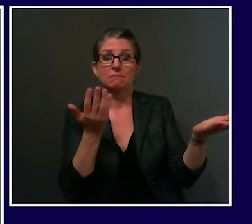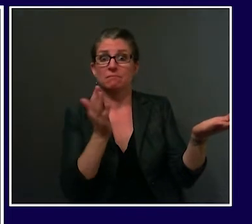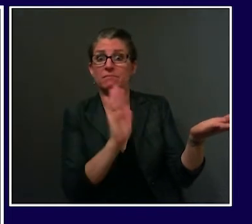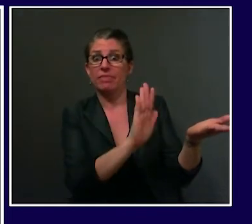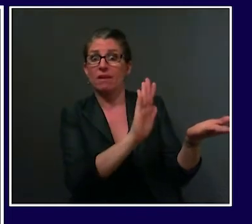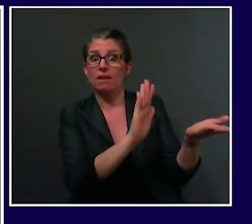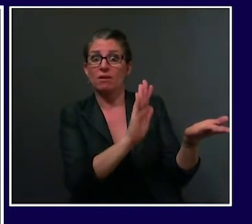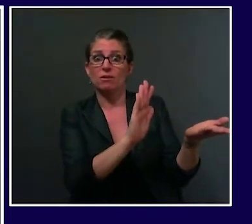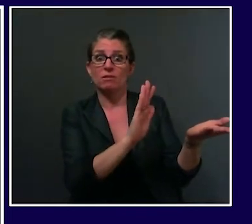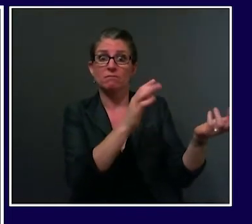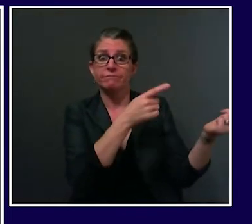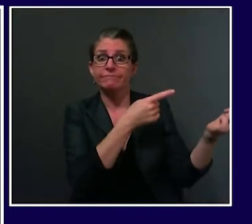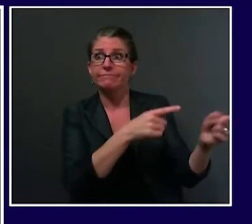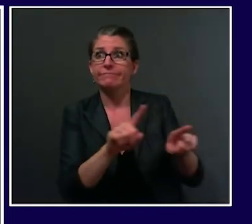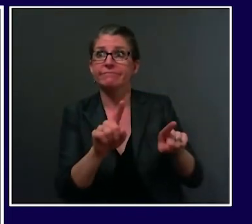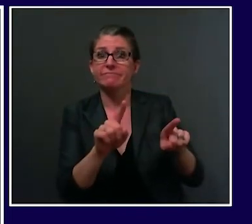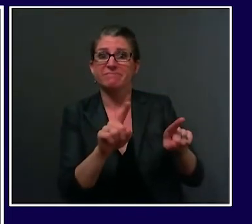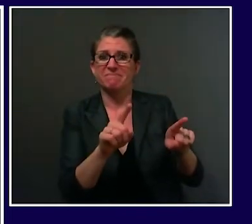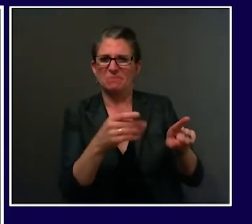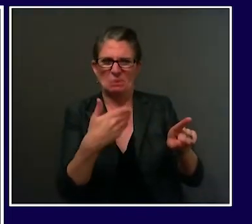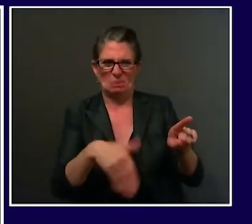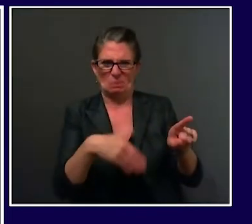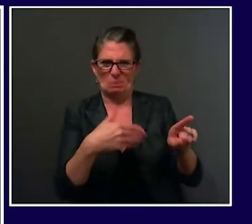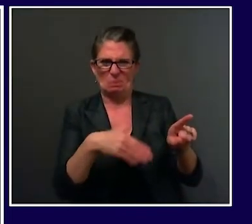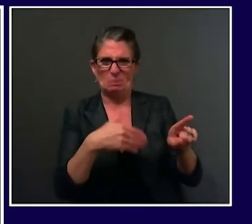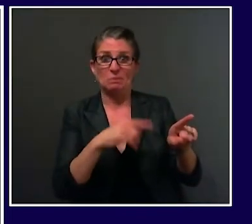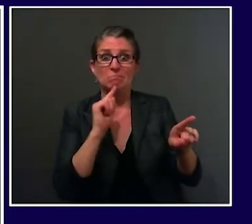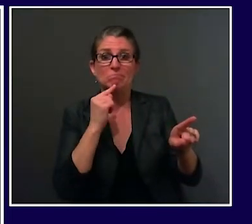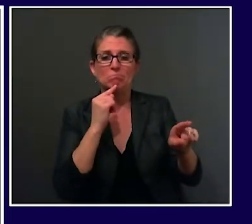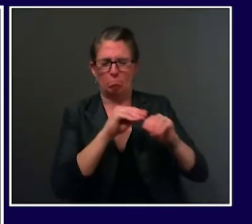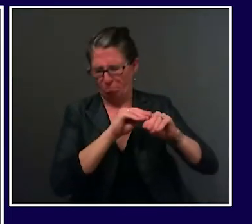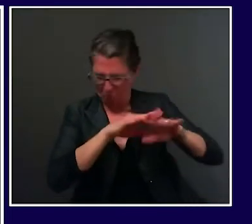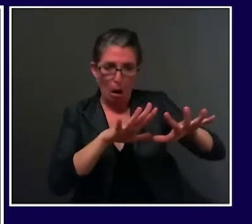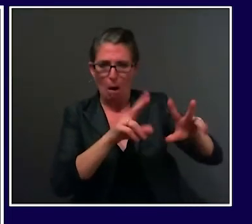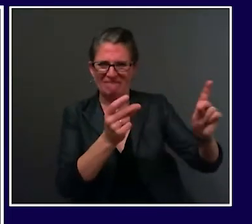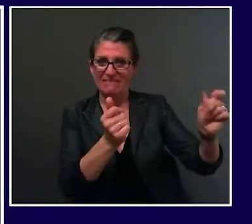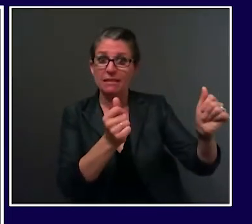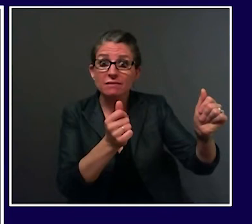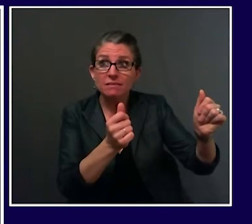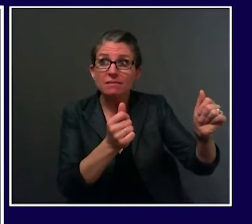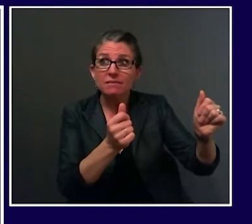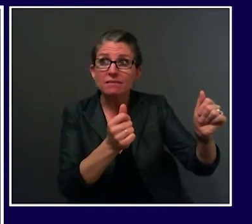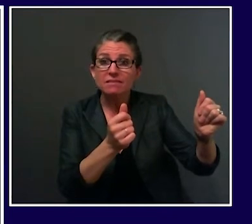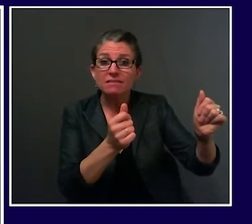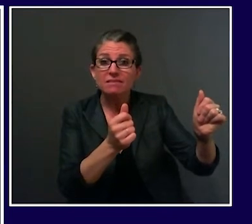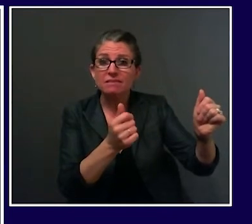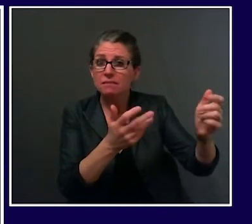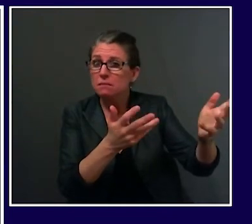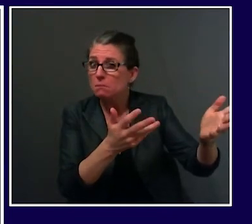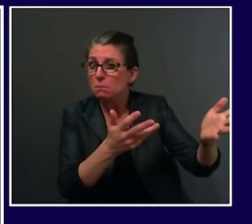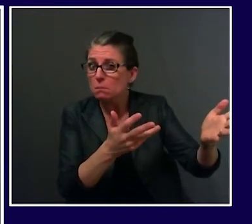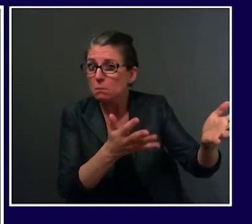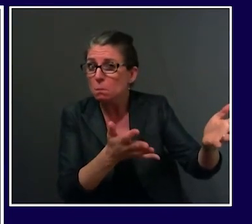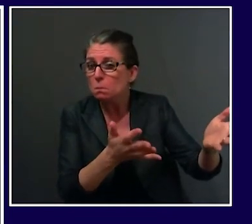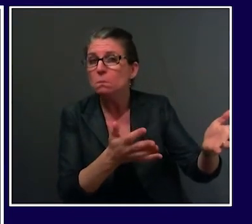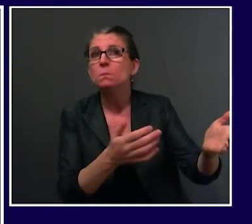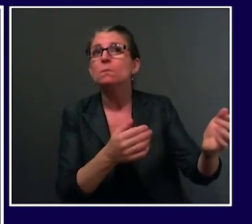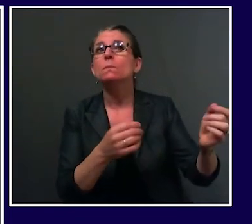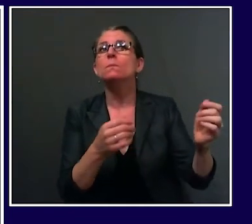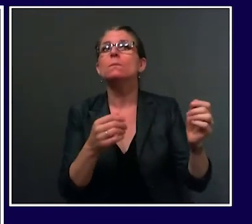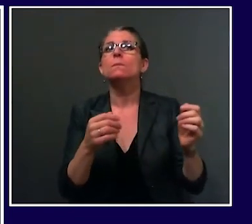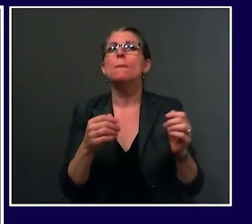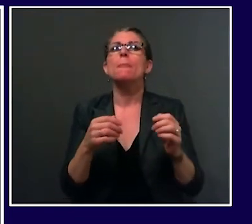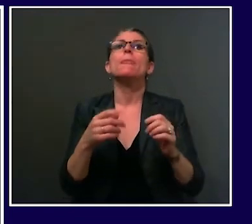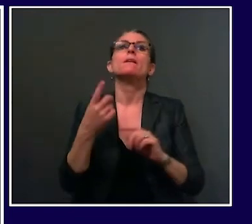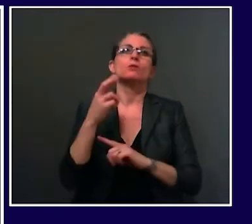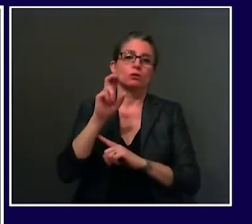escalated to the point where no other outbreak really has seemed to? Mm-hmm. So, it's a good question. So